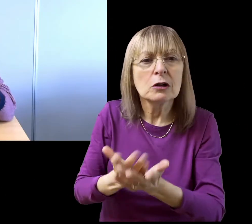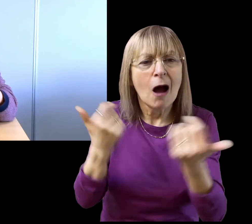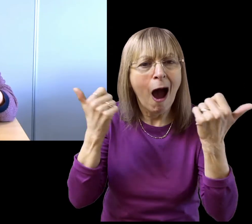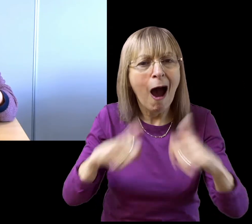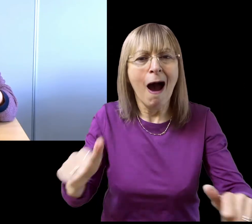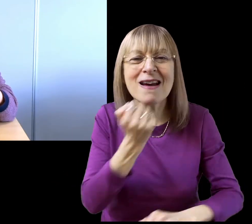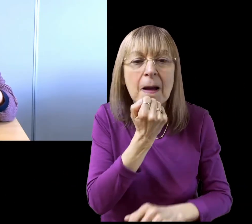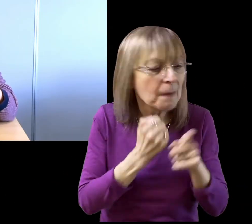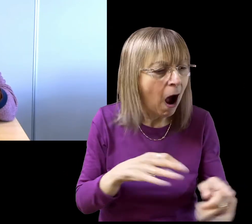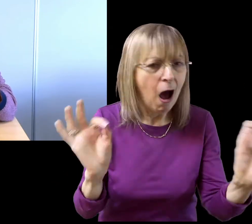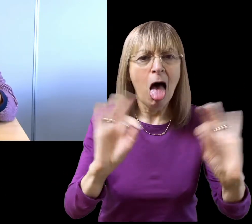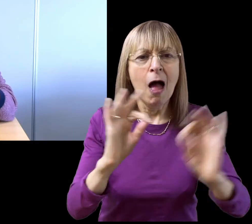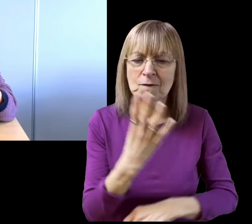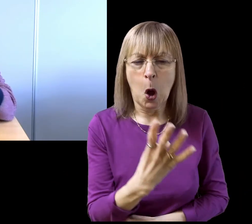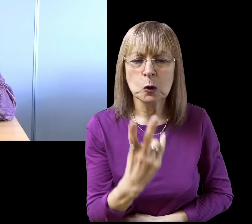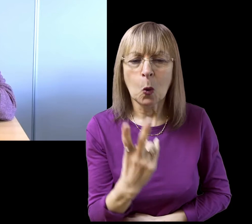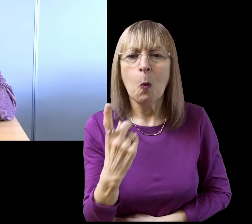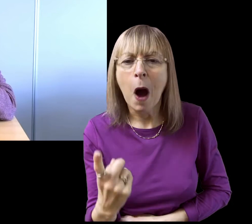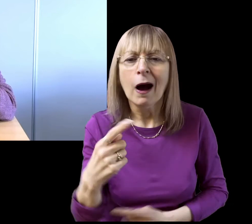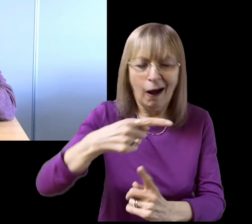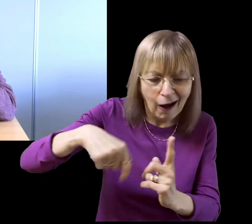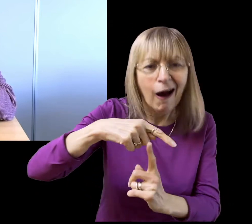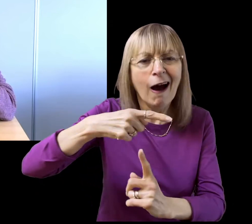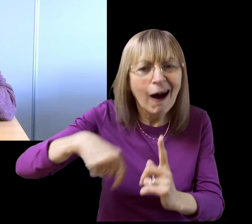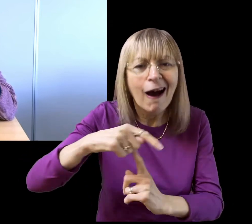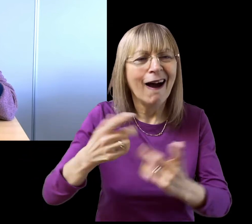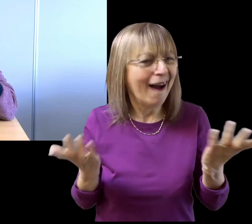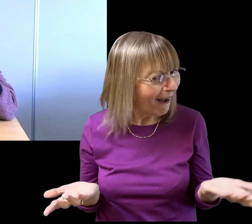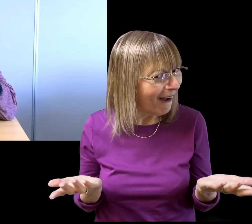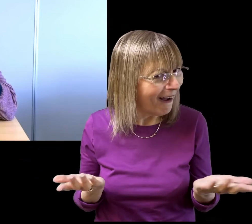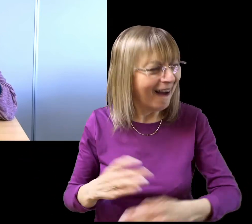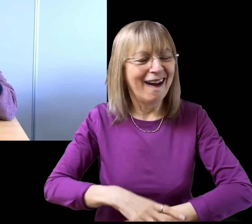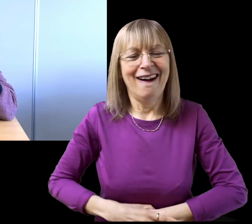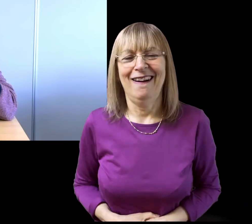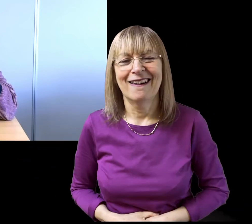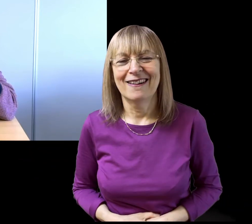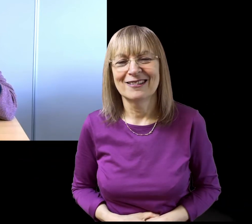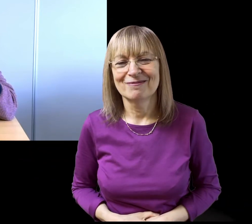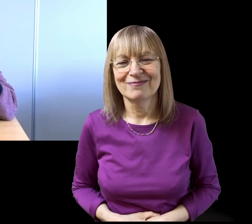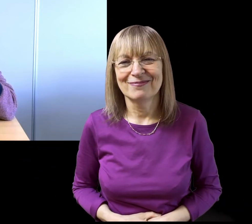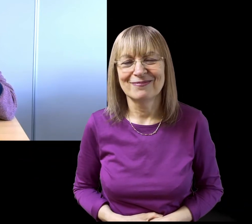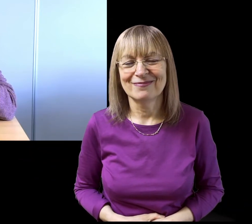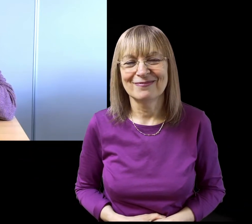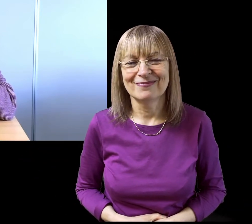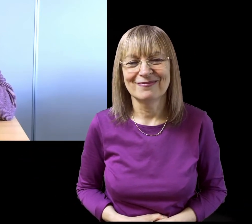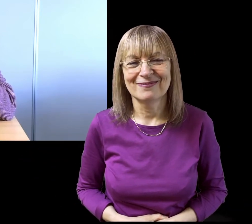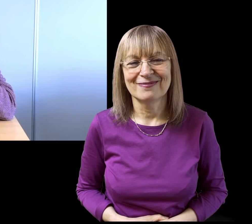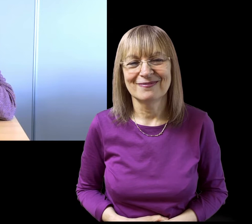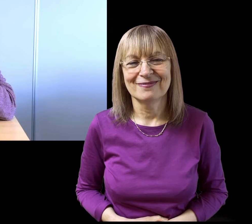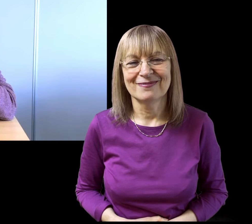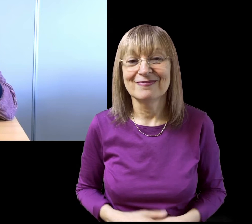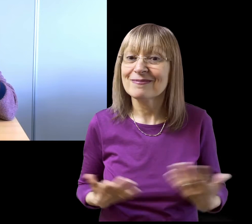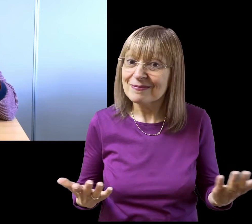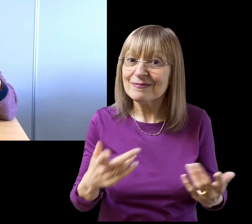the whole world has been able to prove that every single number ends up in that 421, 421, 421